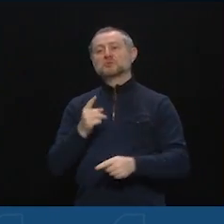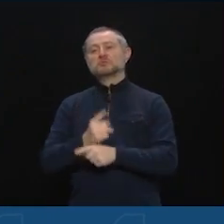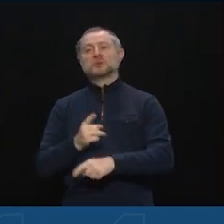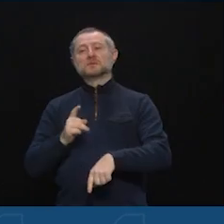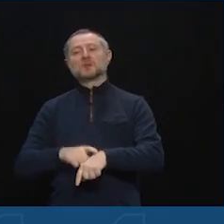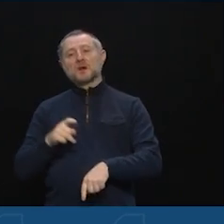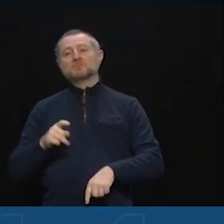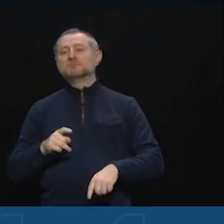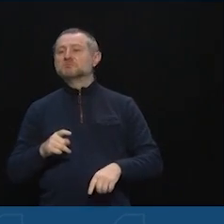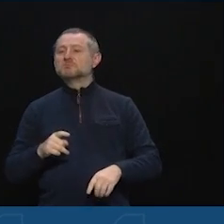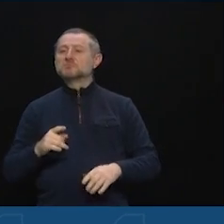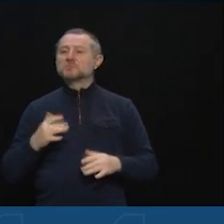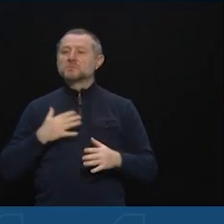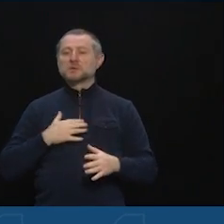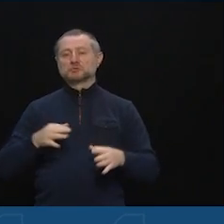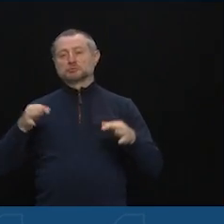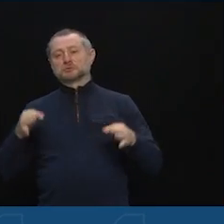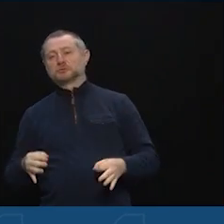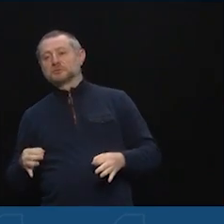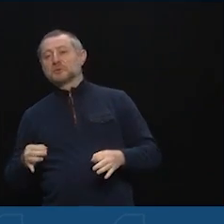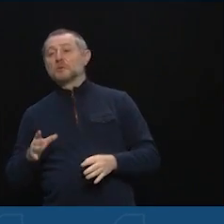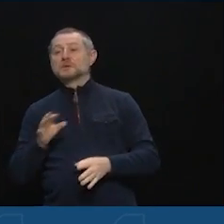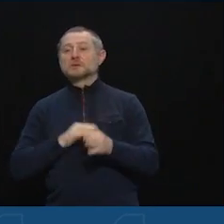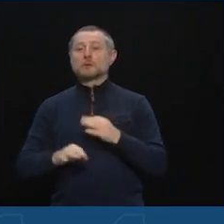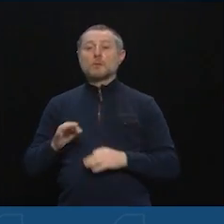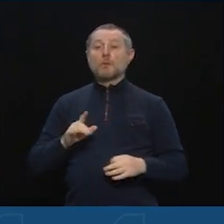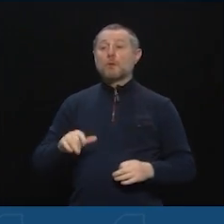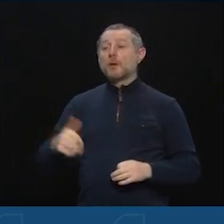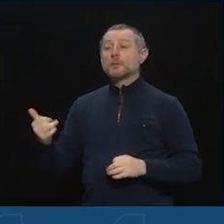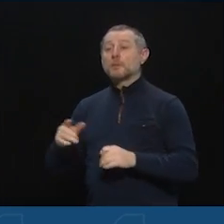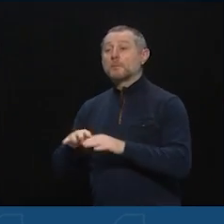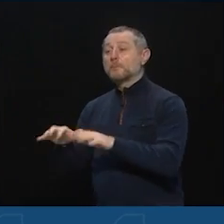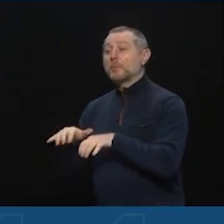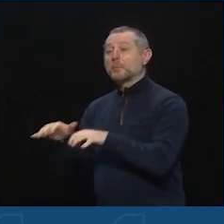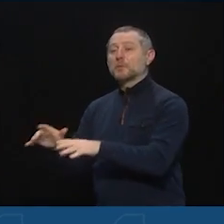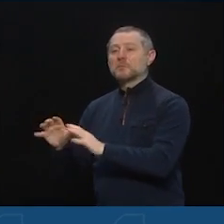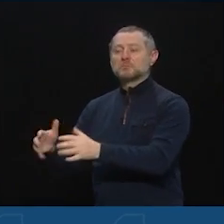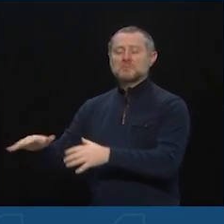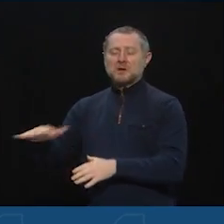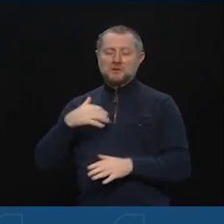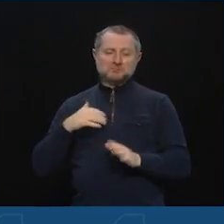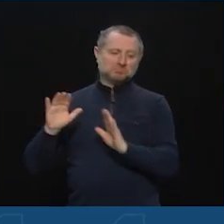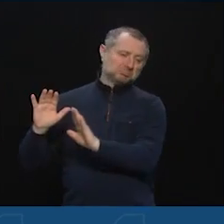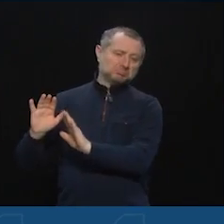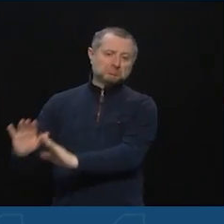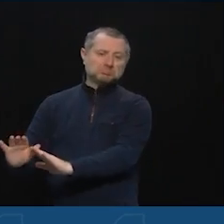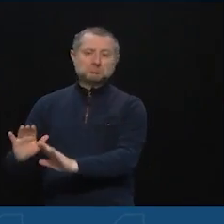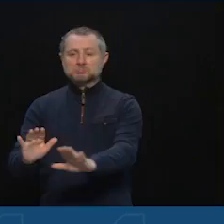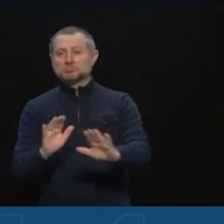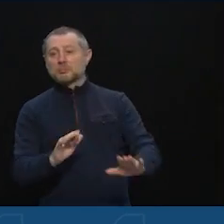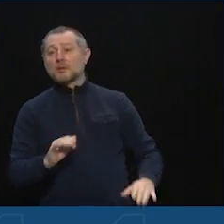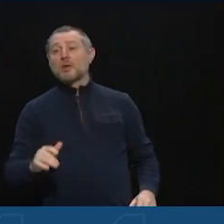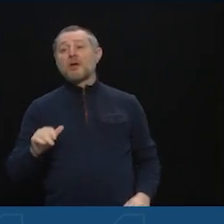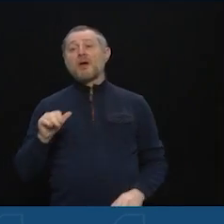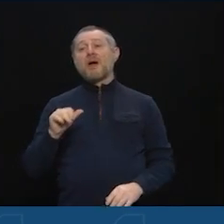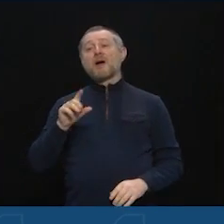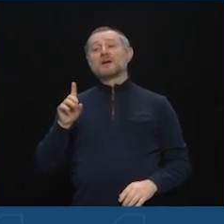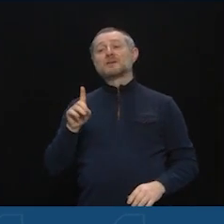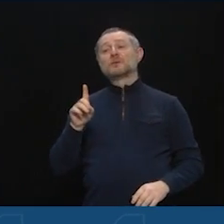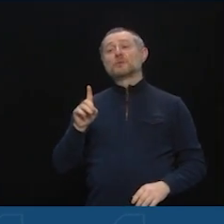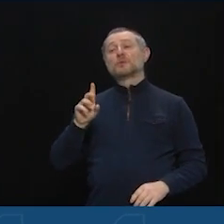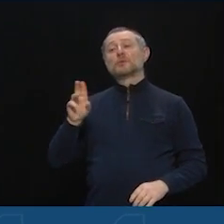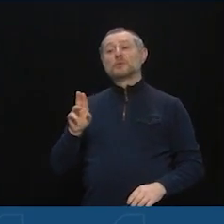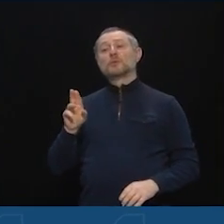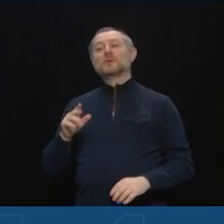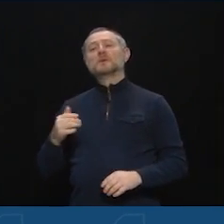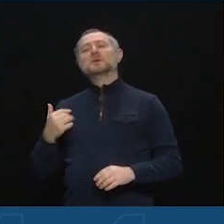to our decision as opposed to anything that the other party may be doing. And the ADUs, I sat down and tried to talk to them,